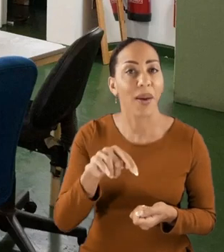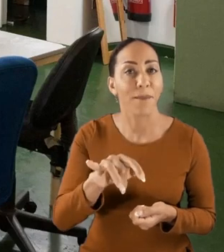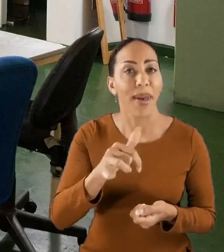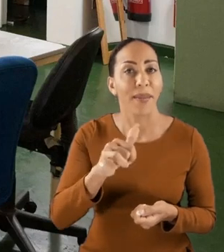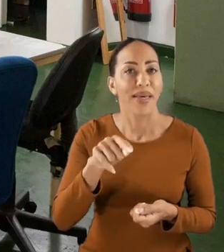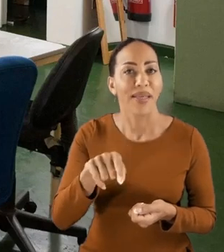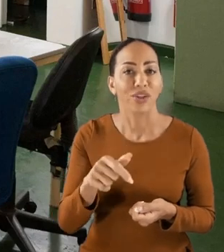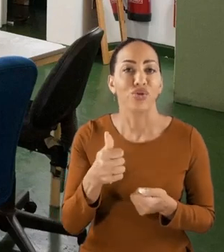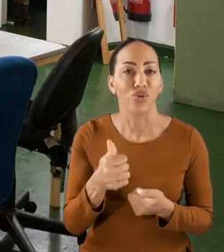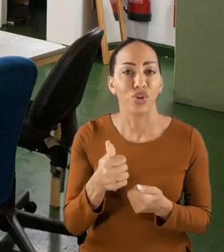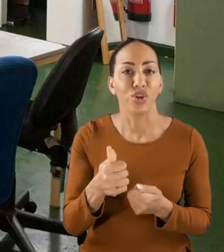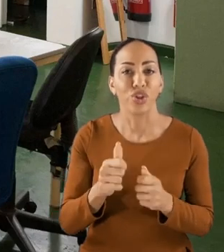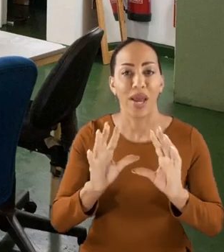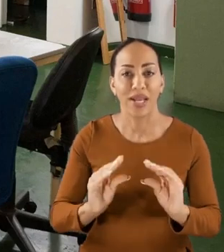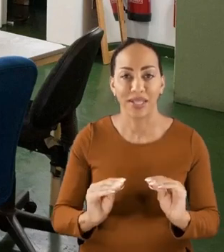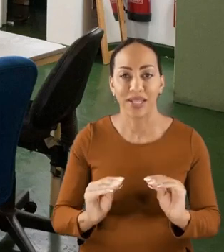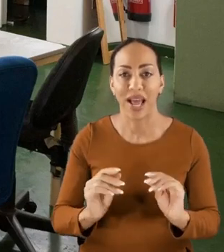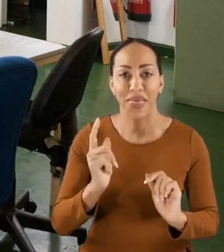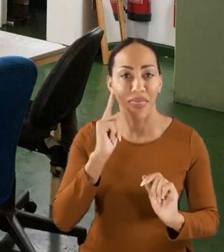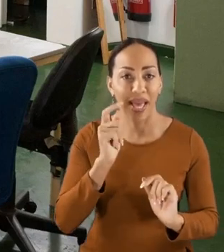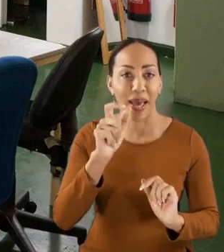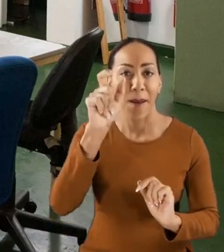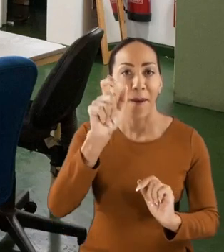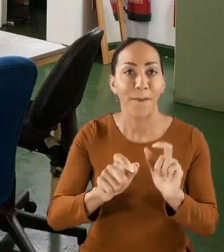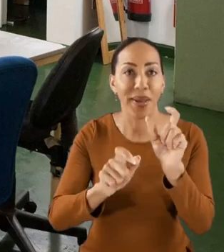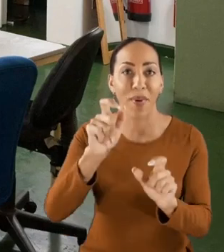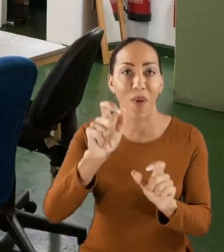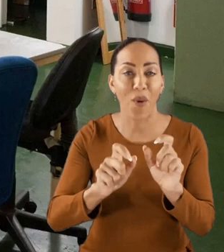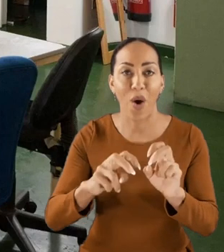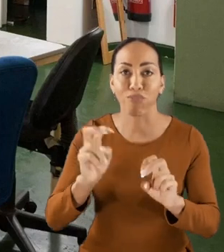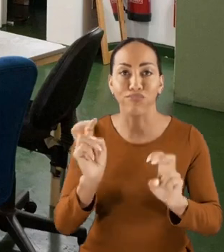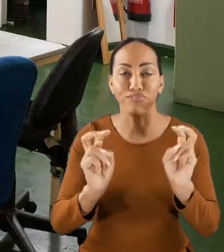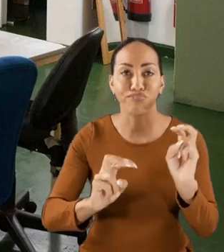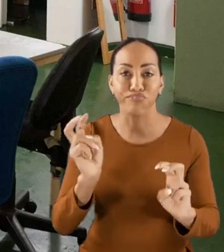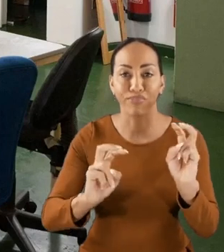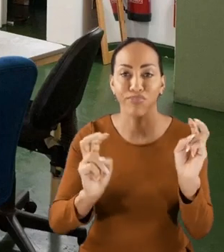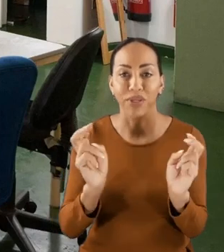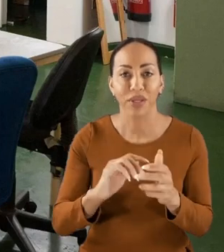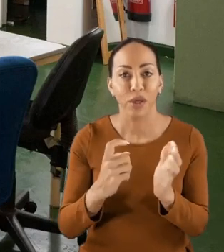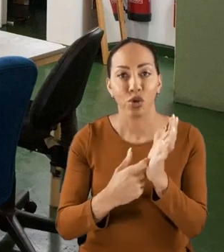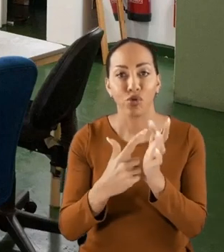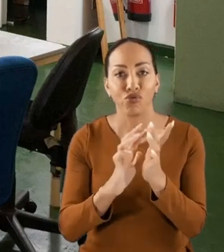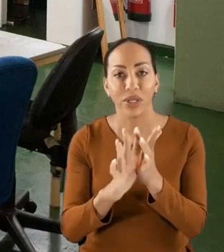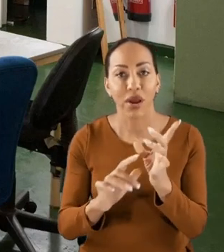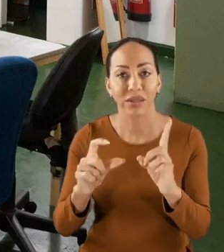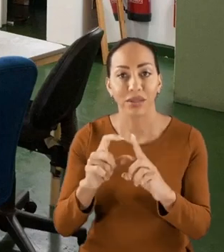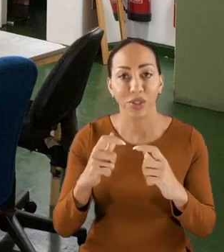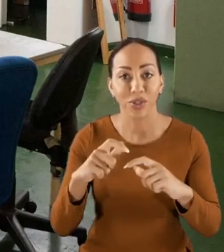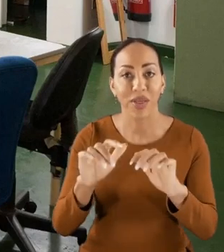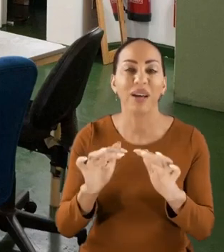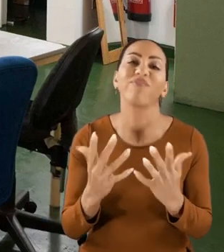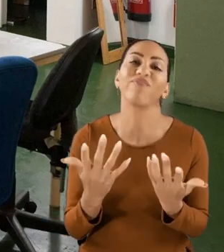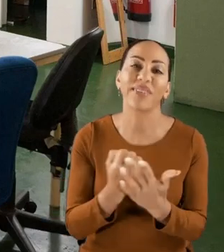perhaps a good place to end it now. People are leaving. I think people have to get on. Not sure. Richard, you still